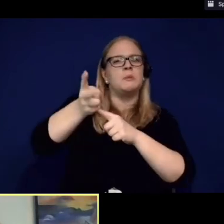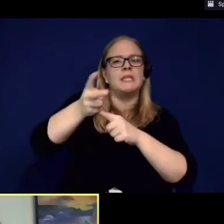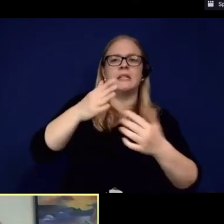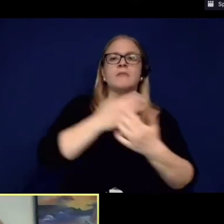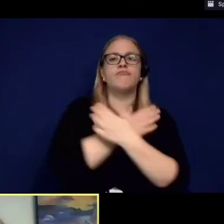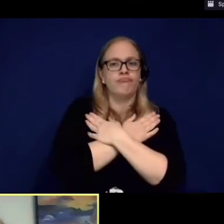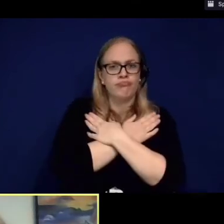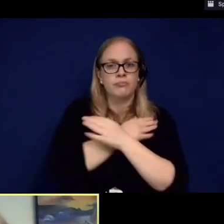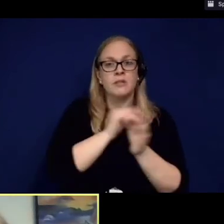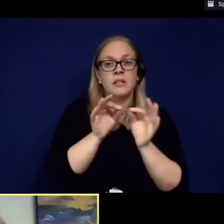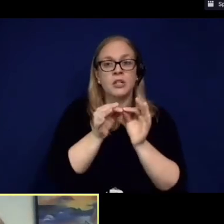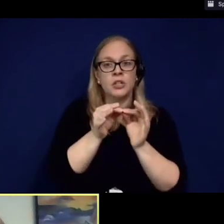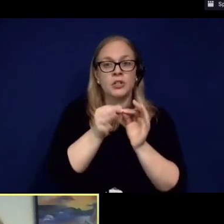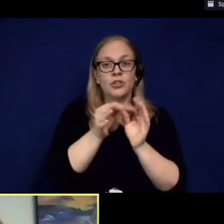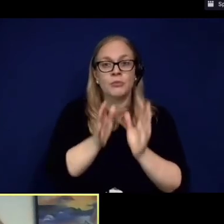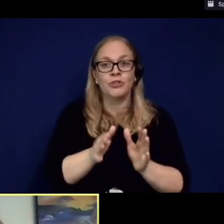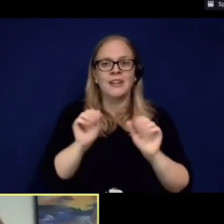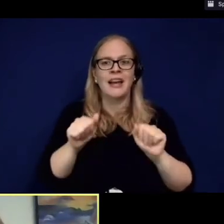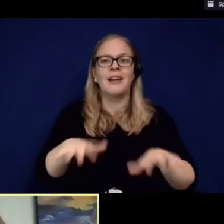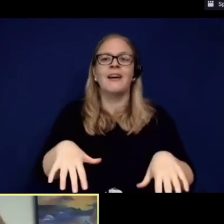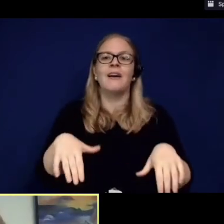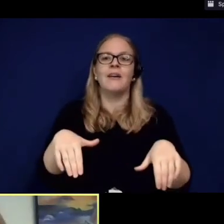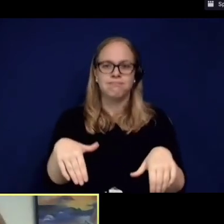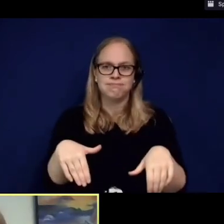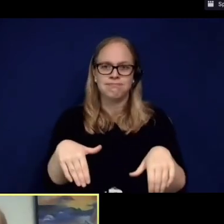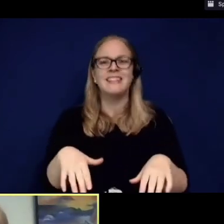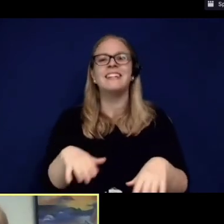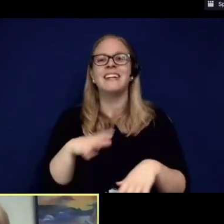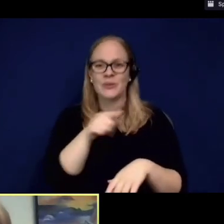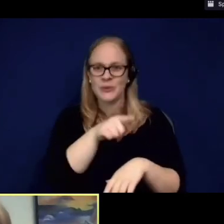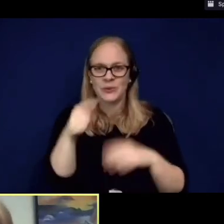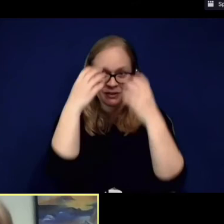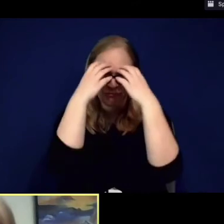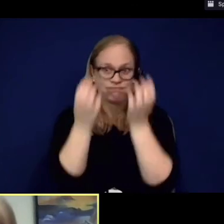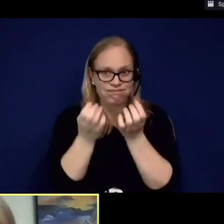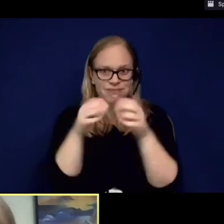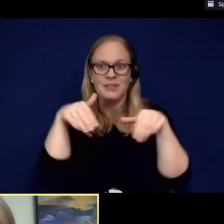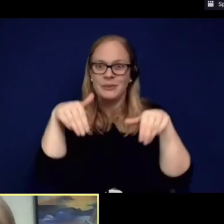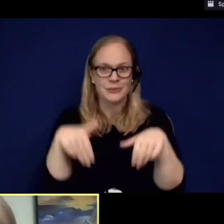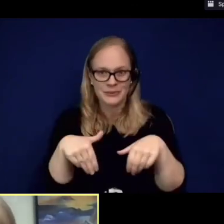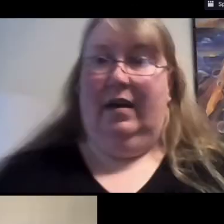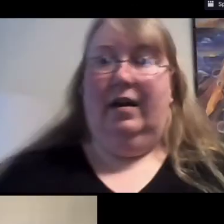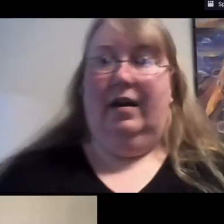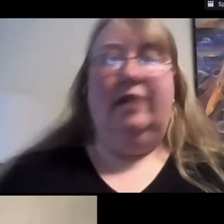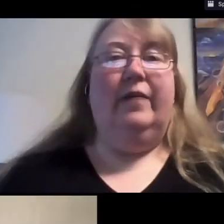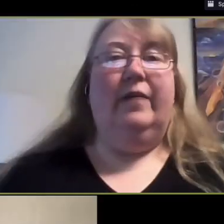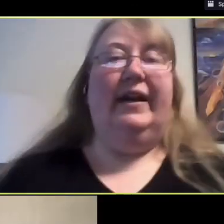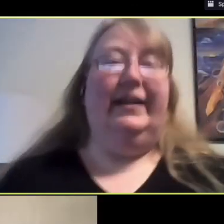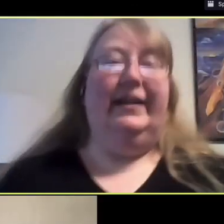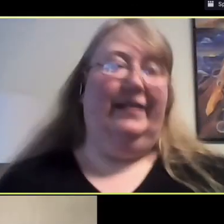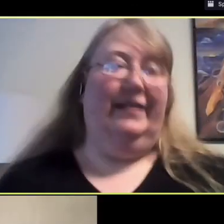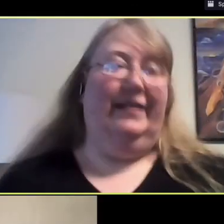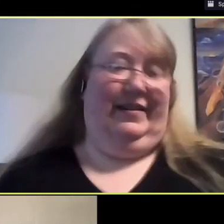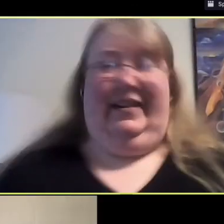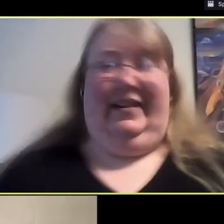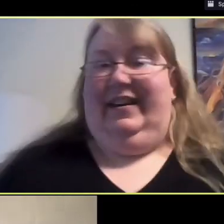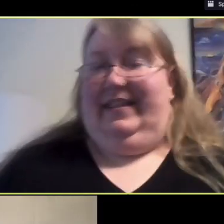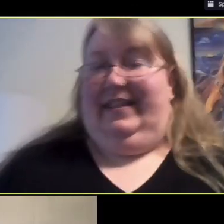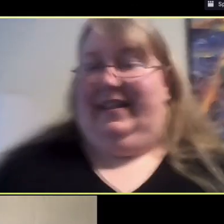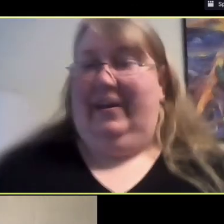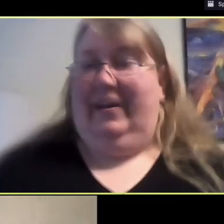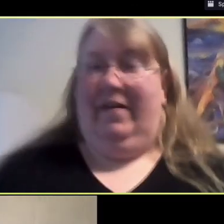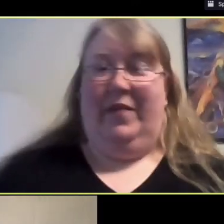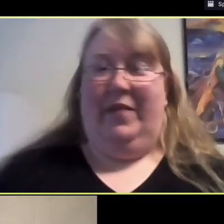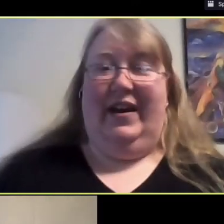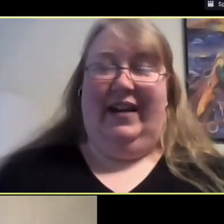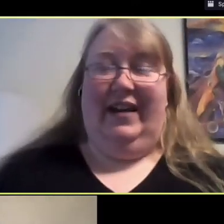the interpreter time to get some hands down, and we'll be right back. All right.